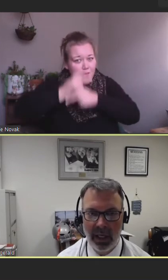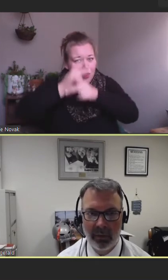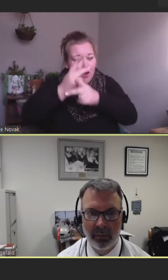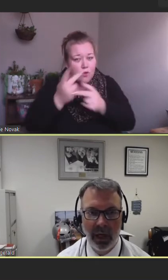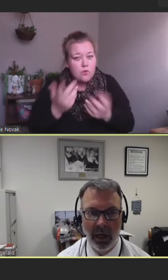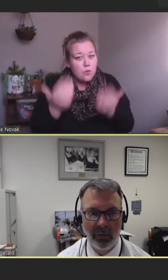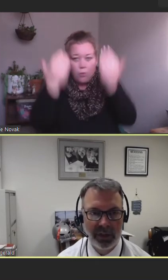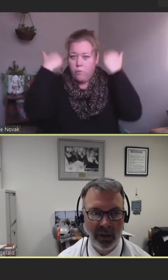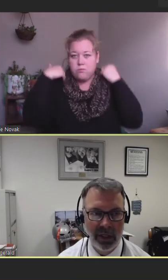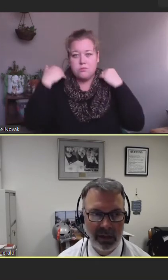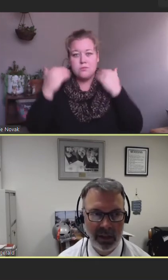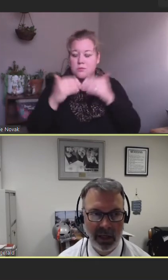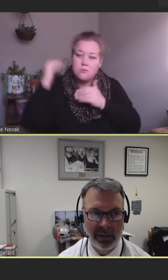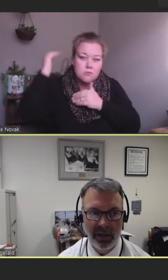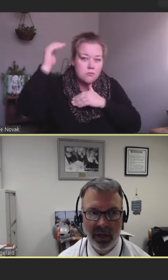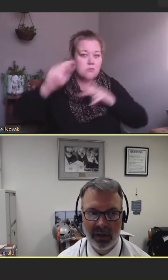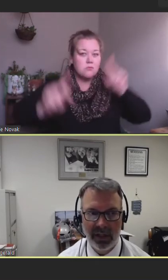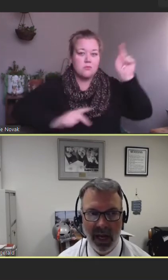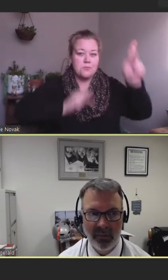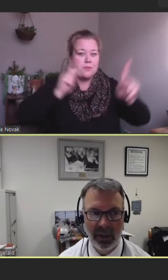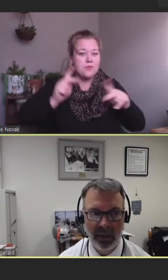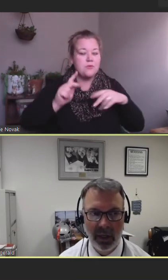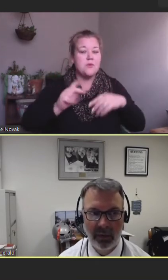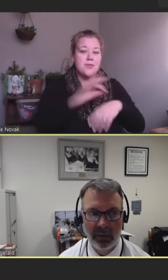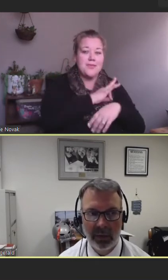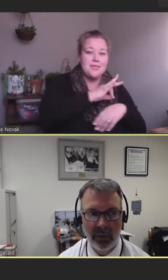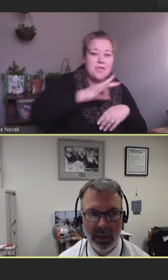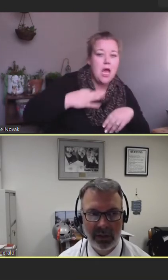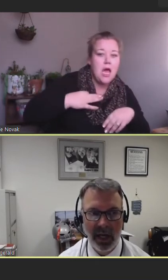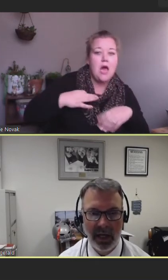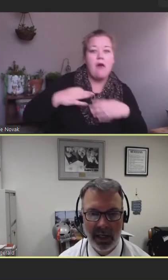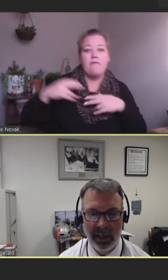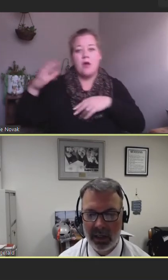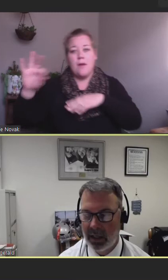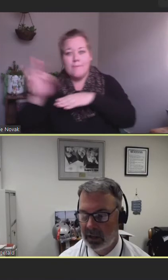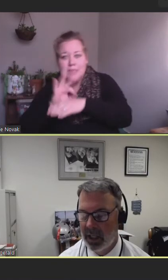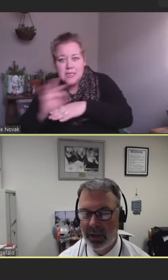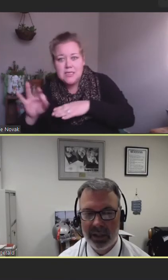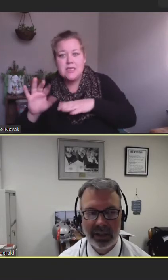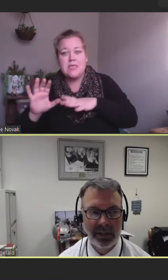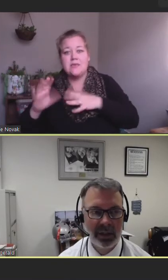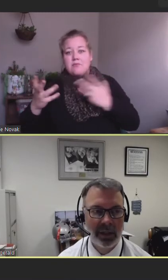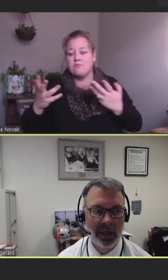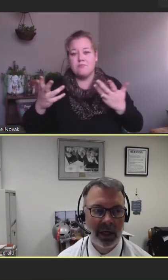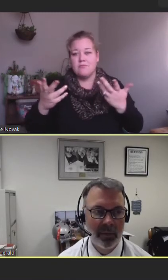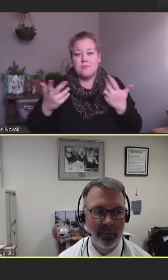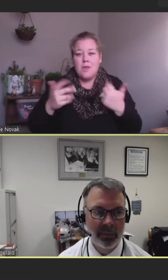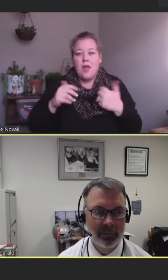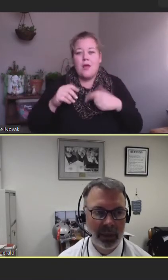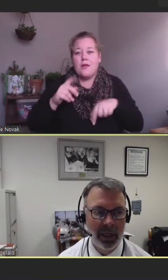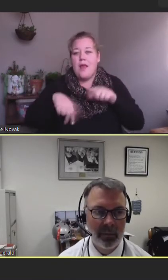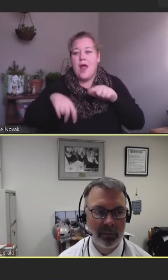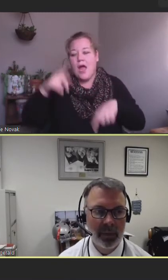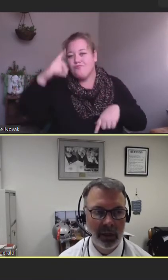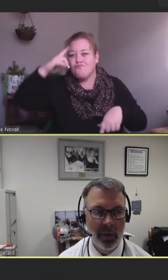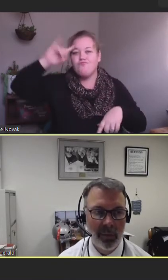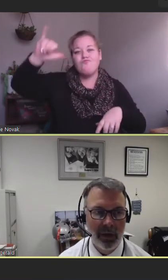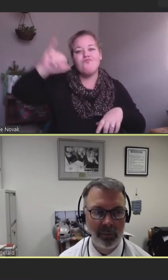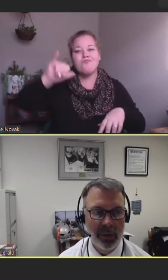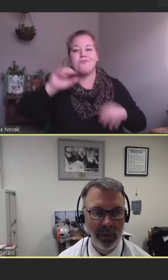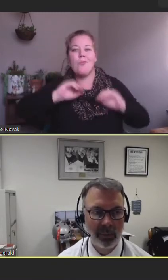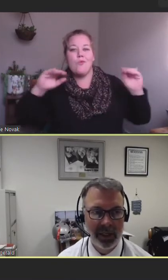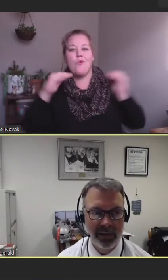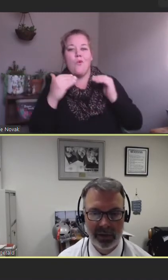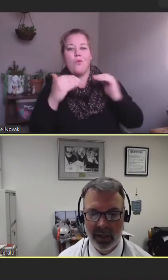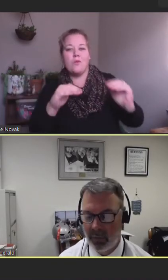really our facilities and especially our staffing is not a limitless amount